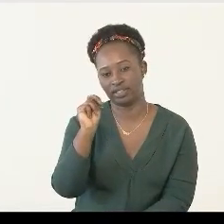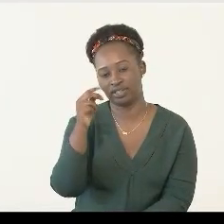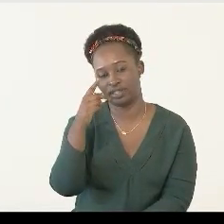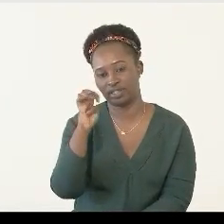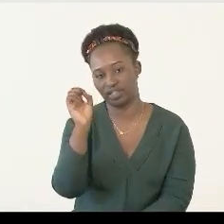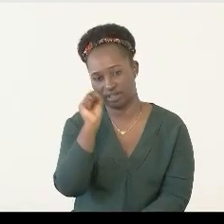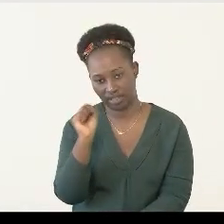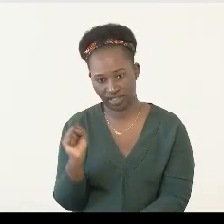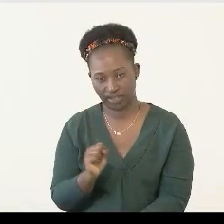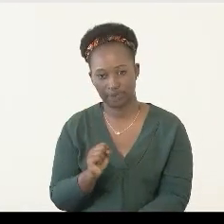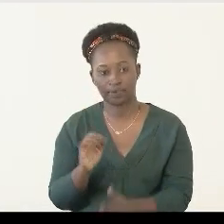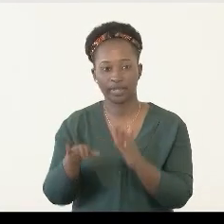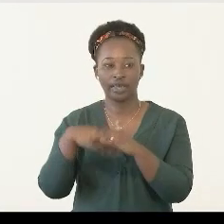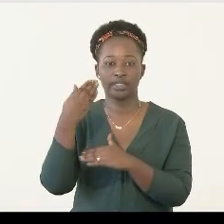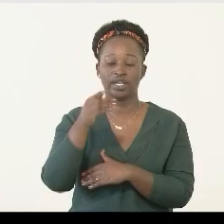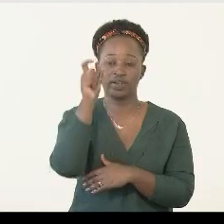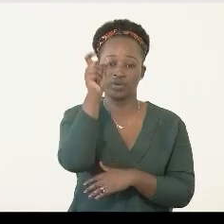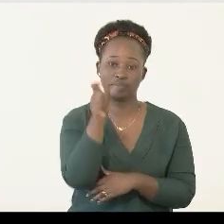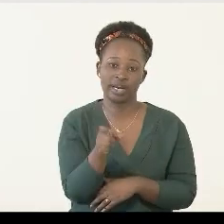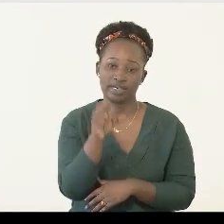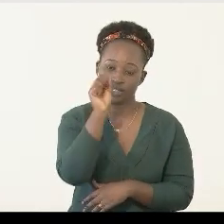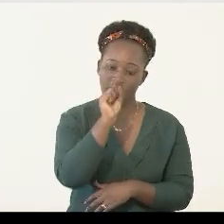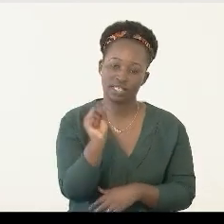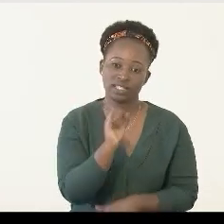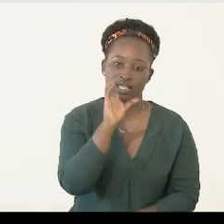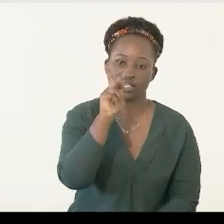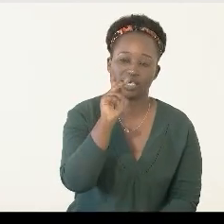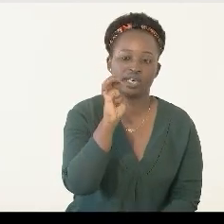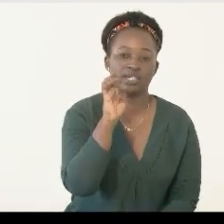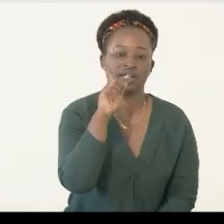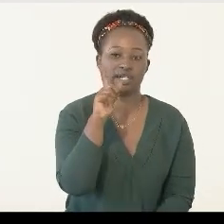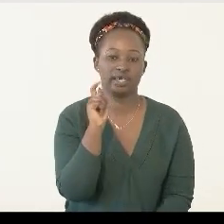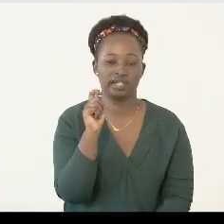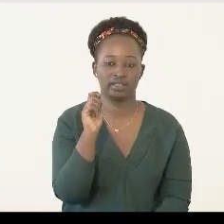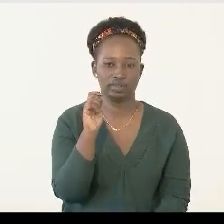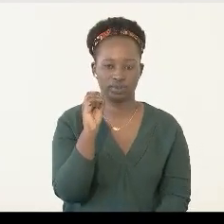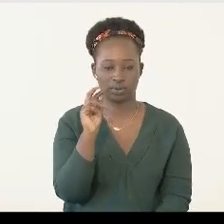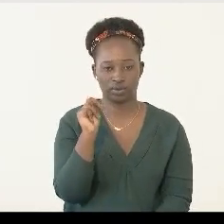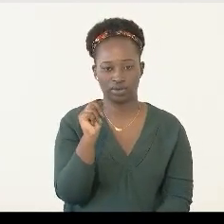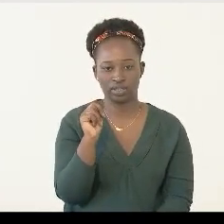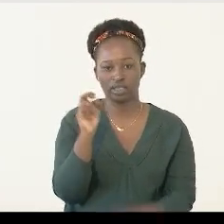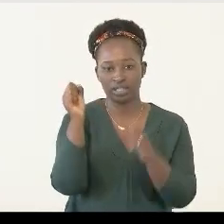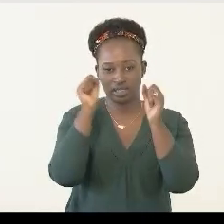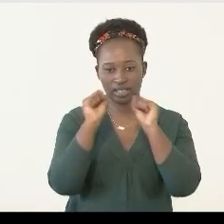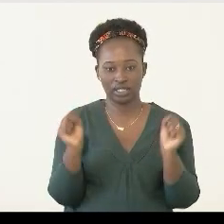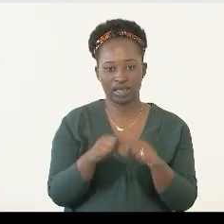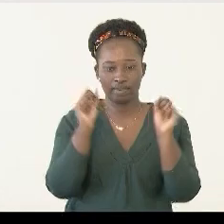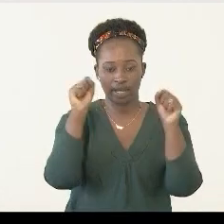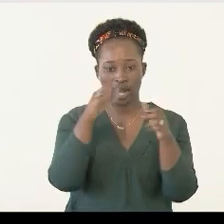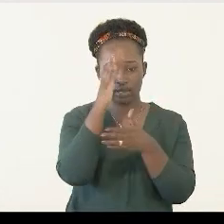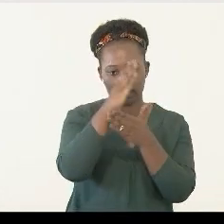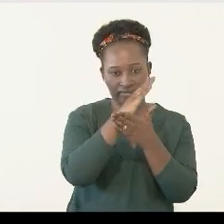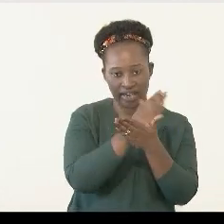there, the human skeletal system can be divided into what we call axial and